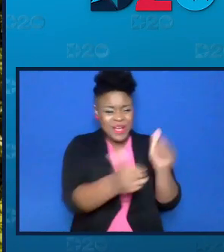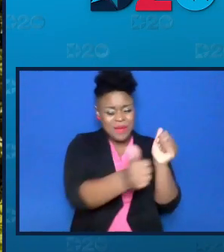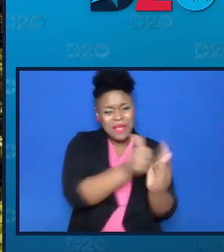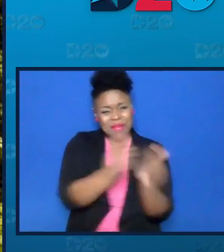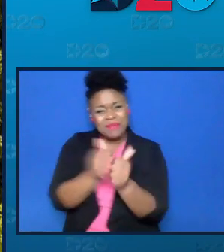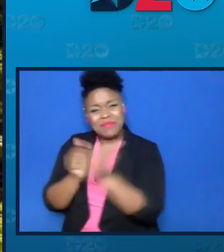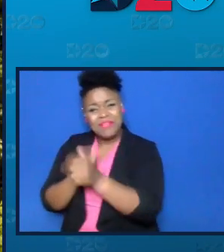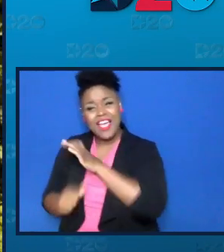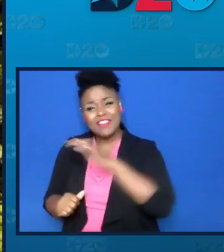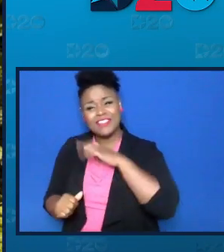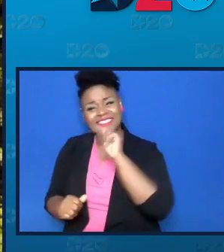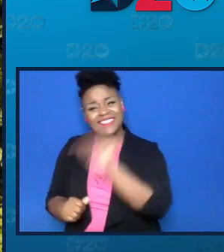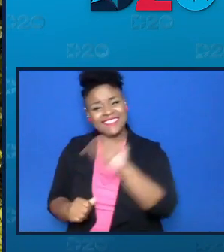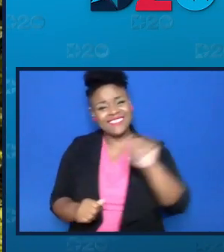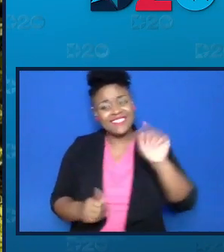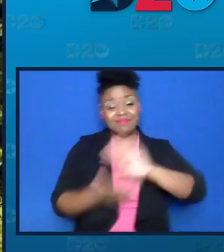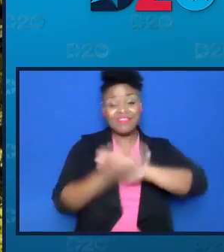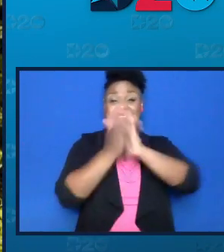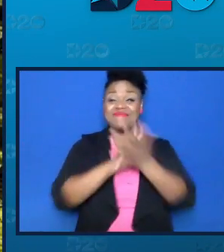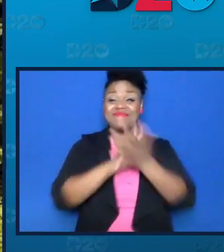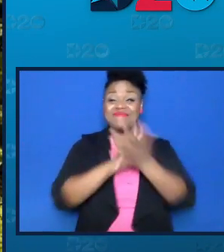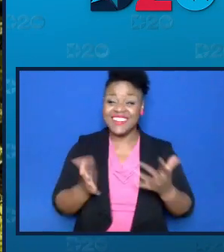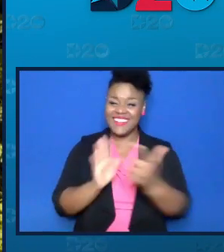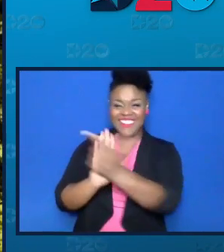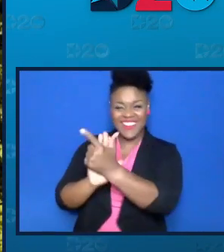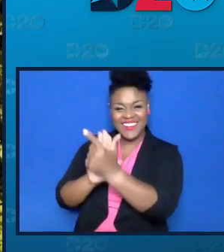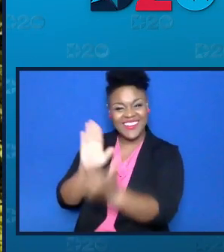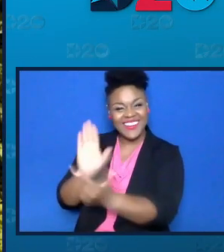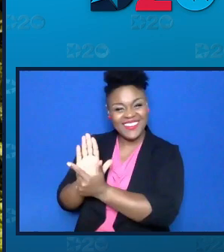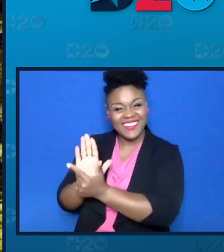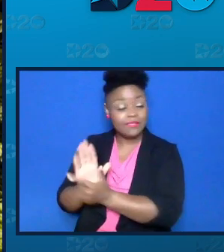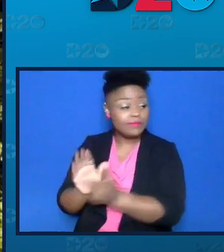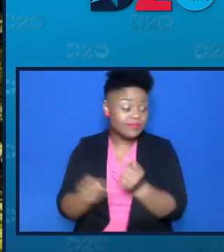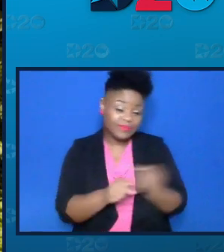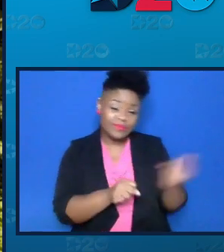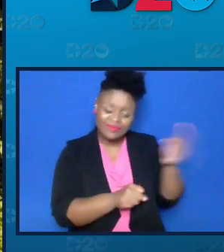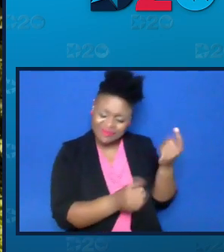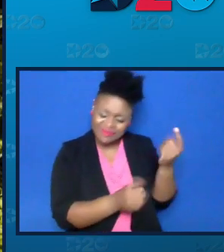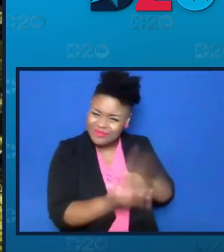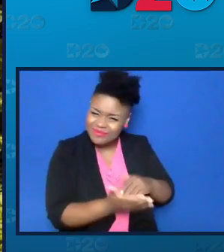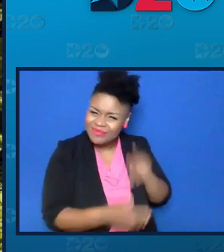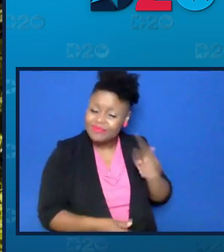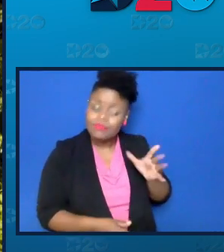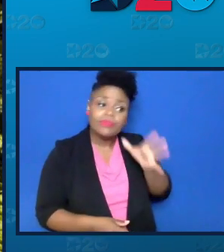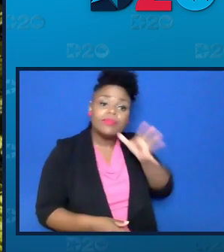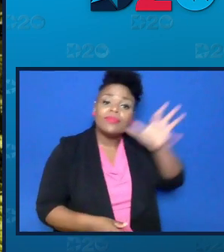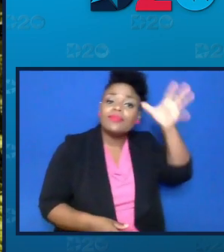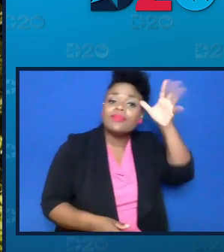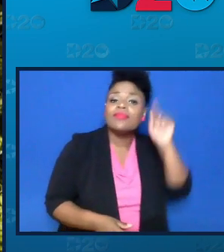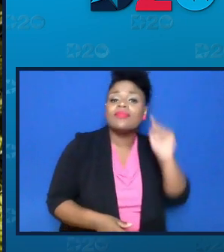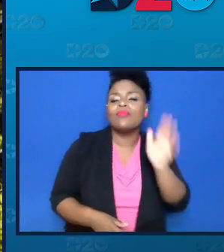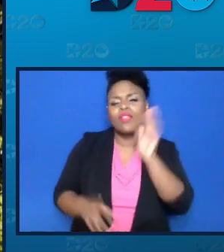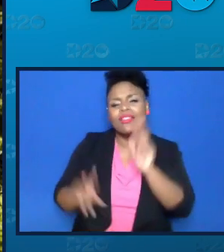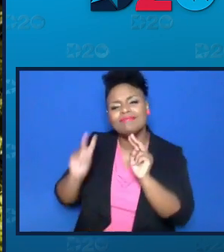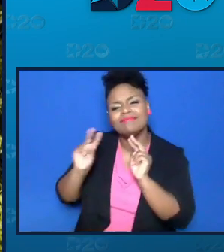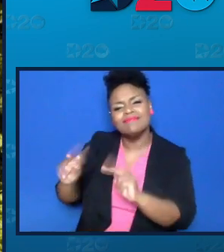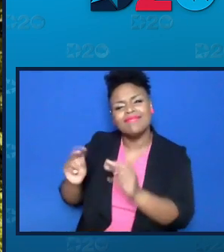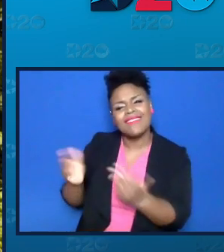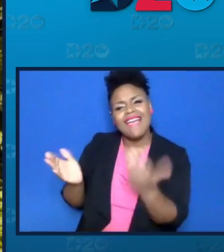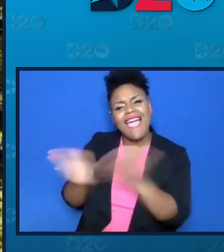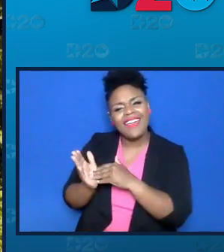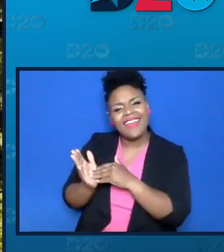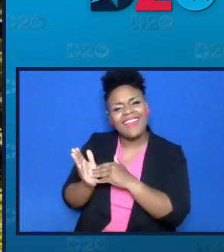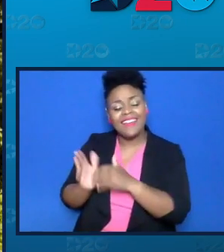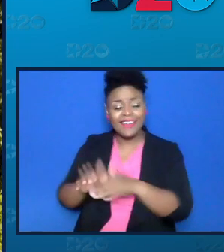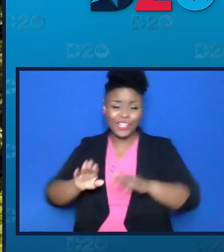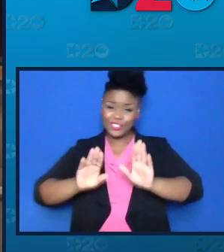This time next year, Harris will again be able to look forward to the day where we can send our children to school without